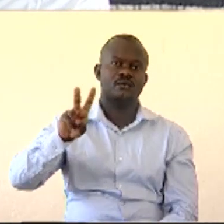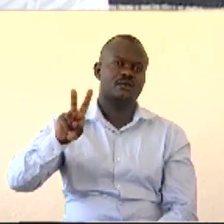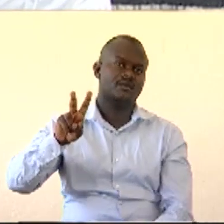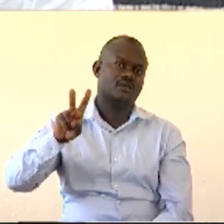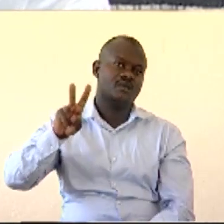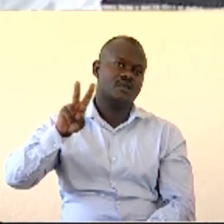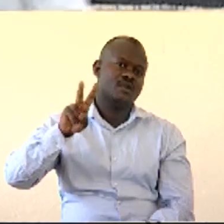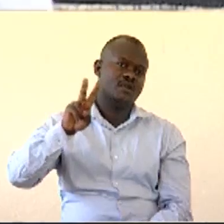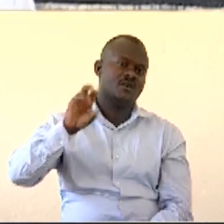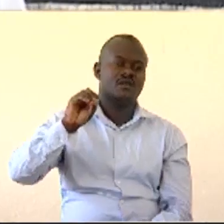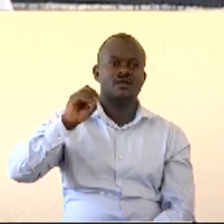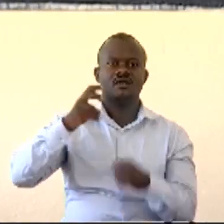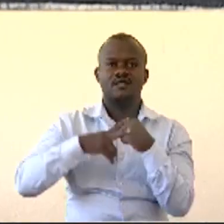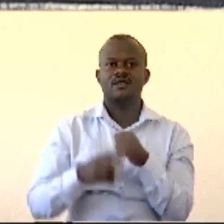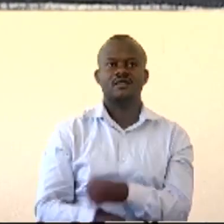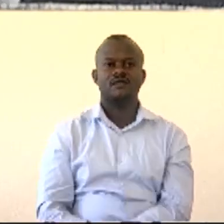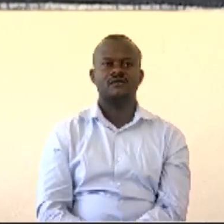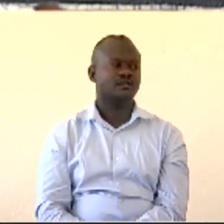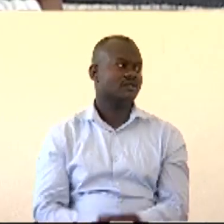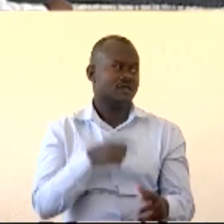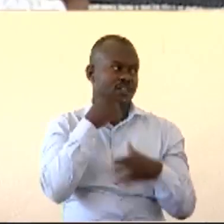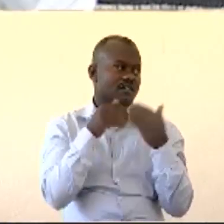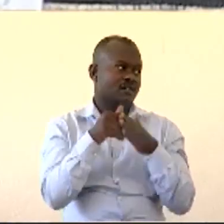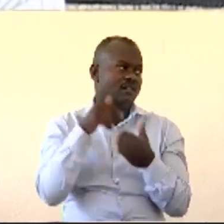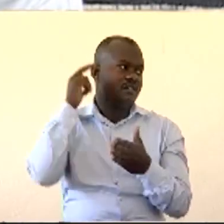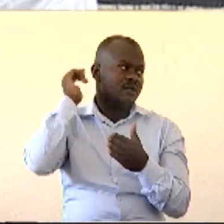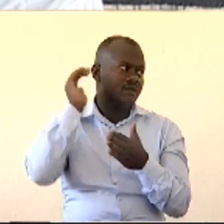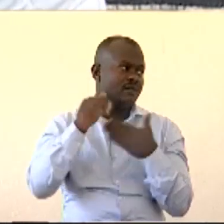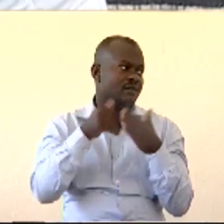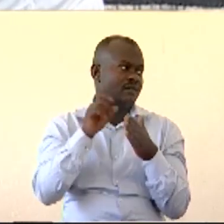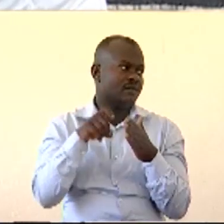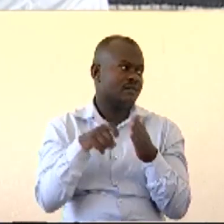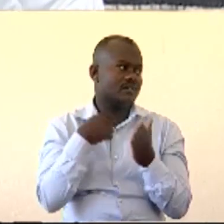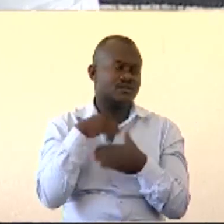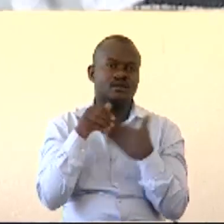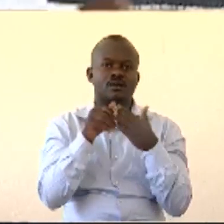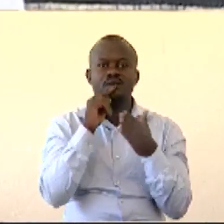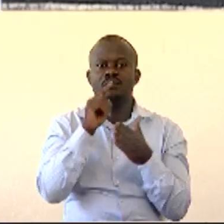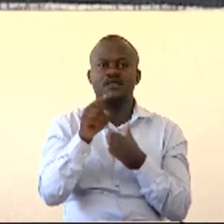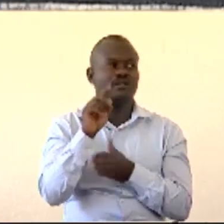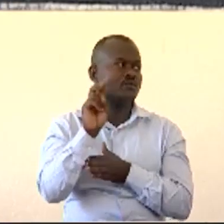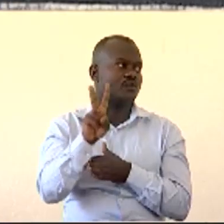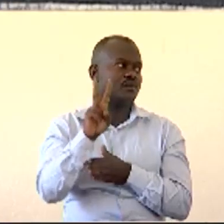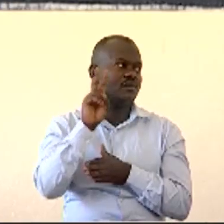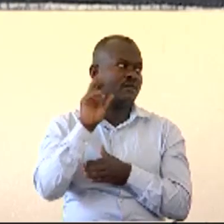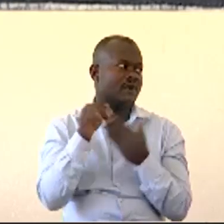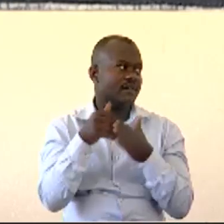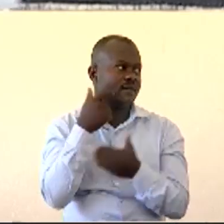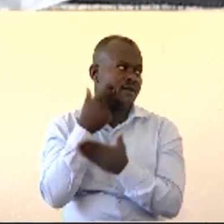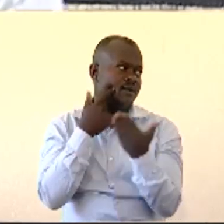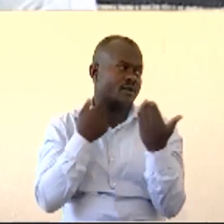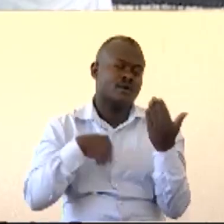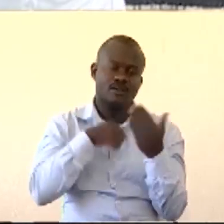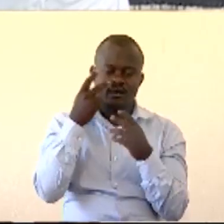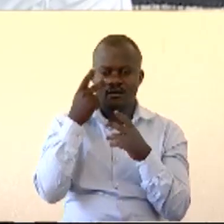is 7. So this will be, we'll need chlorine here, so that will be 2X, because that is what we are looking